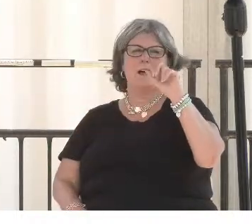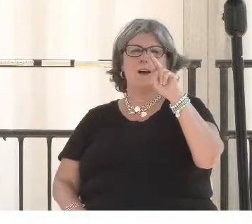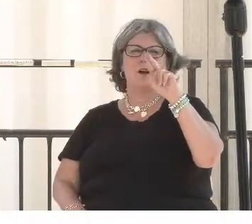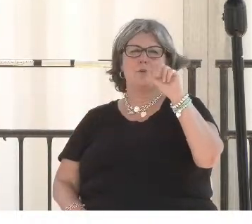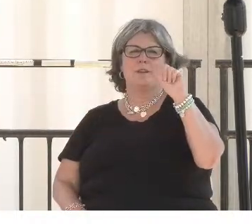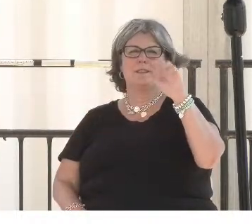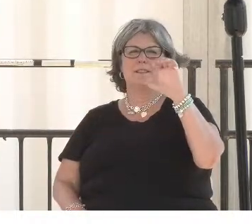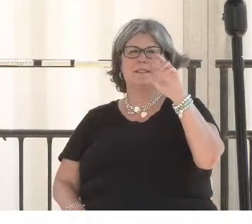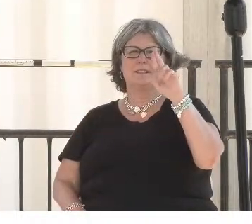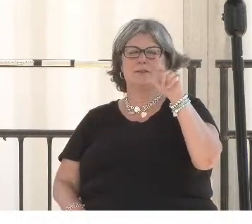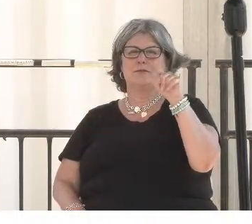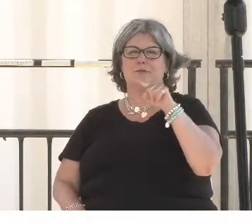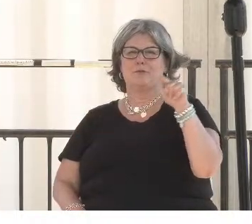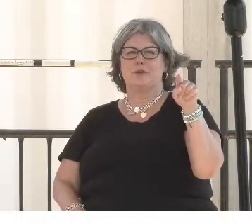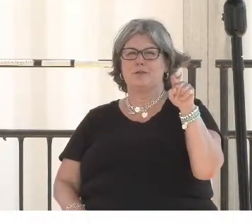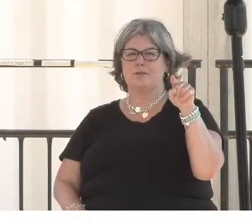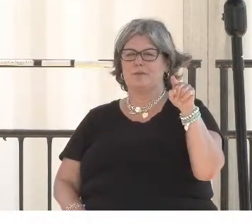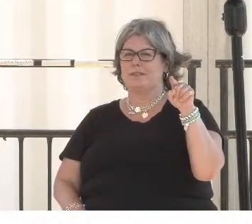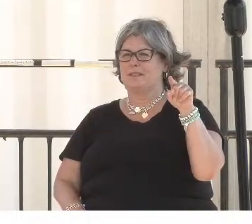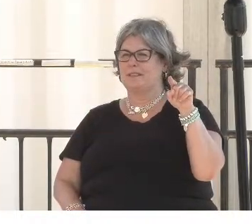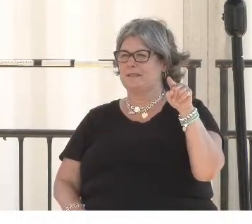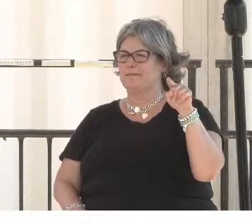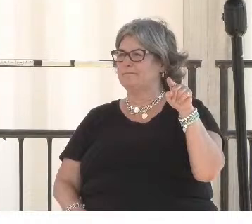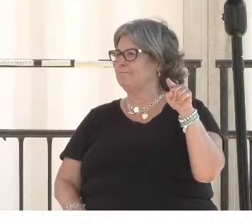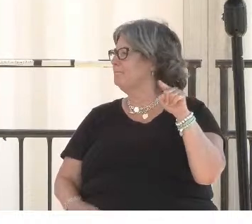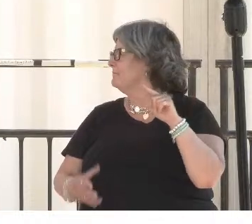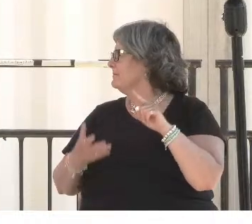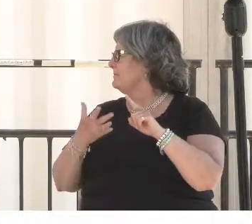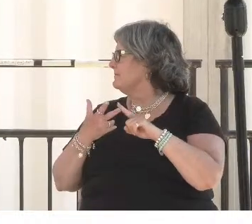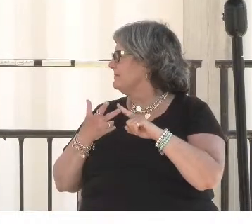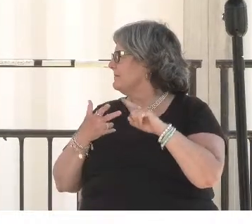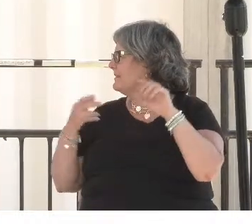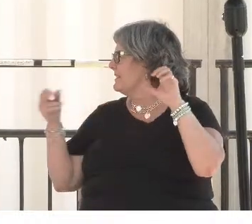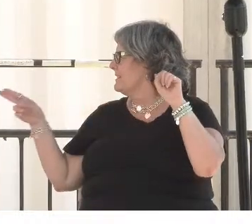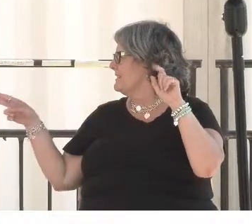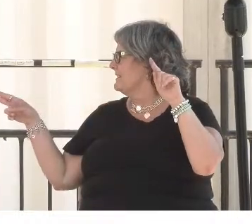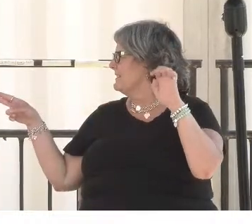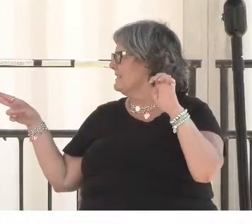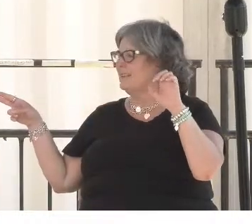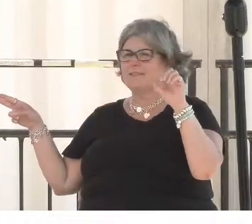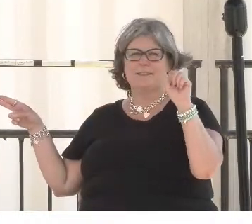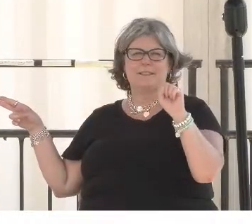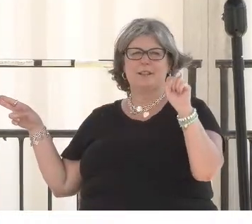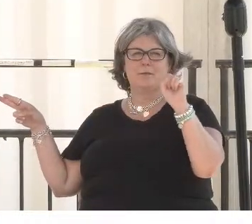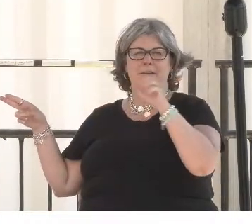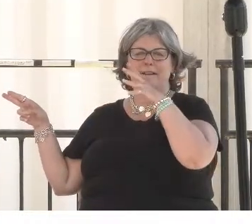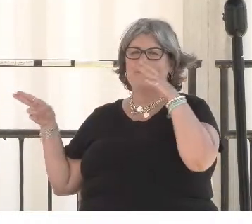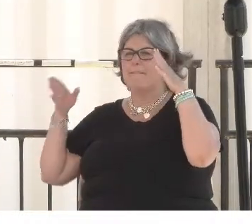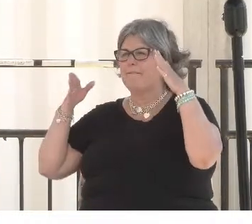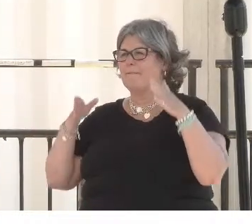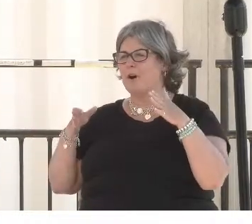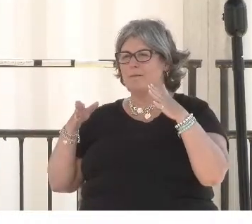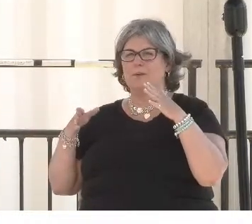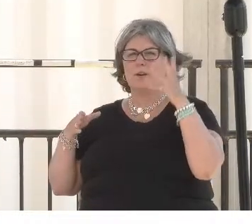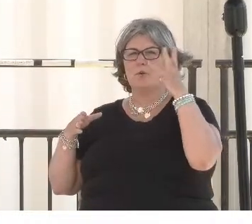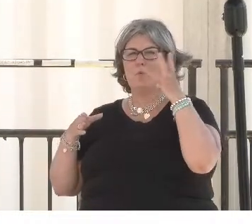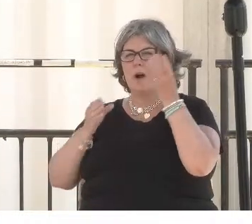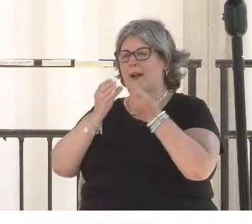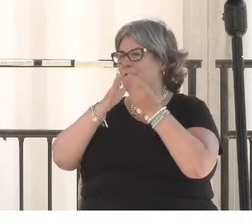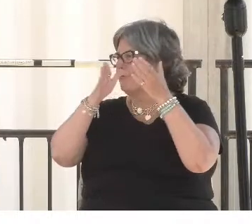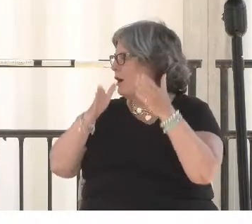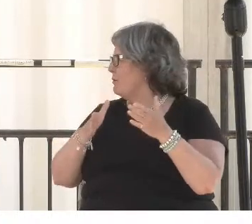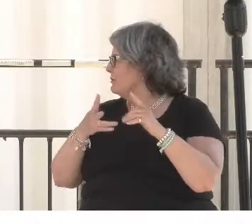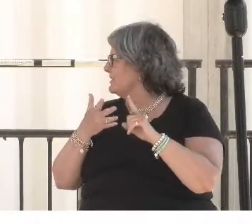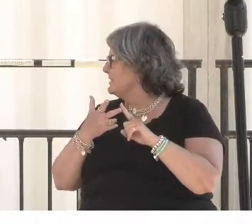Kruse, President, Sonoma County Winegrowers. Steve Dutton, Sonoma County Farmer, Sonoma County Winegrowers.